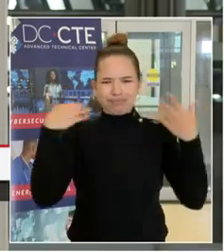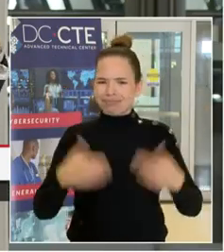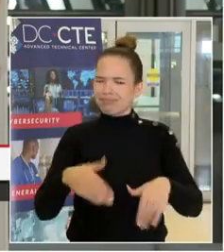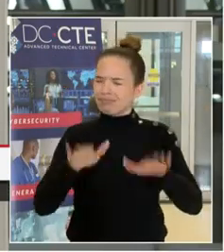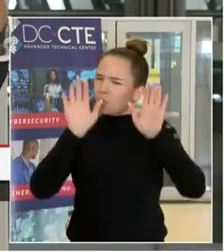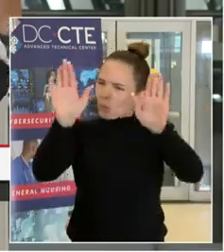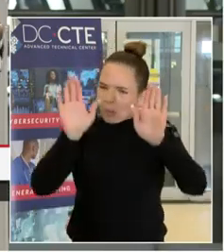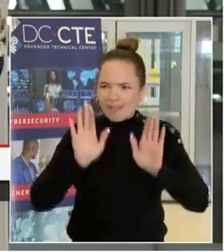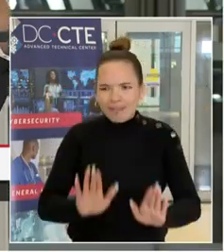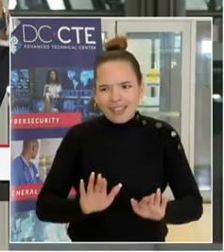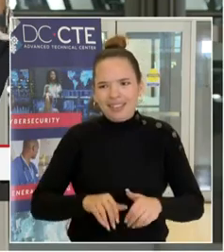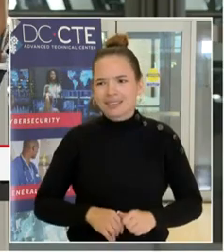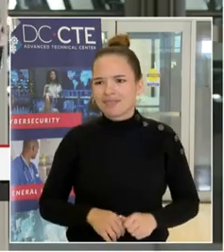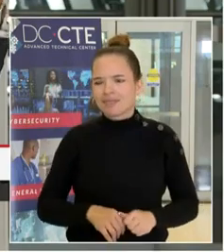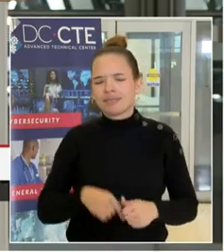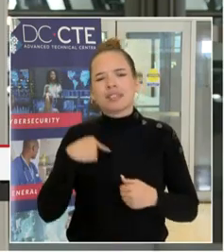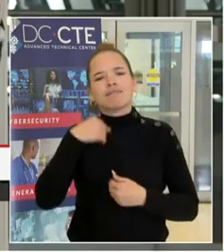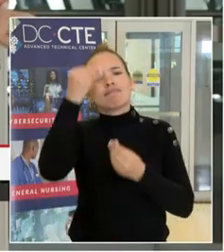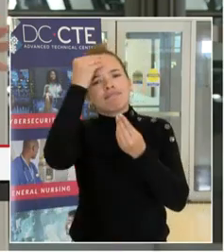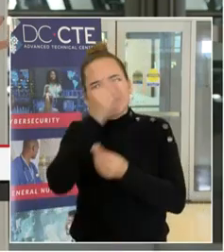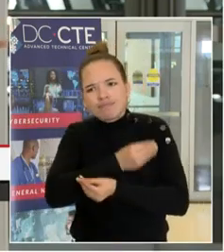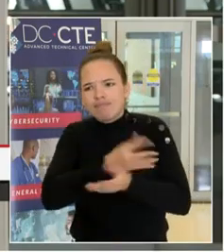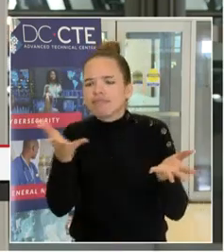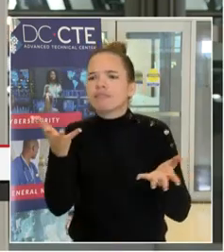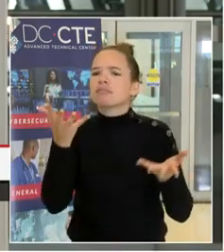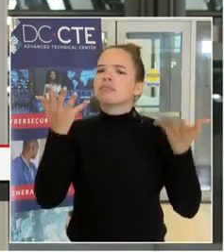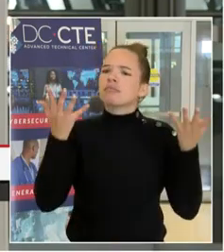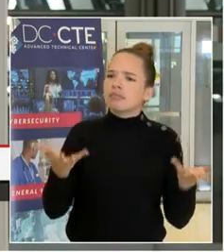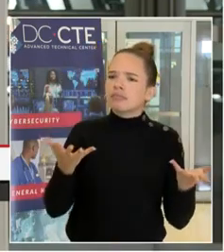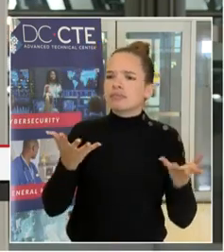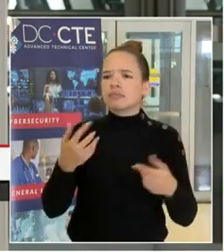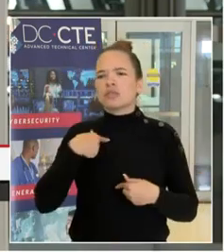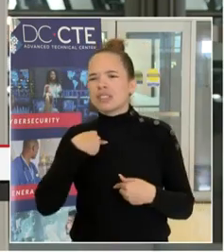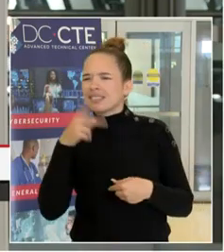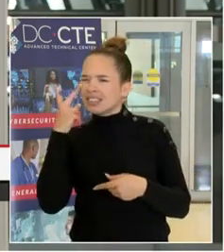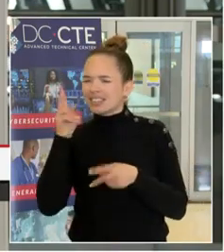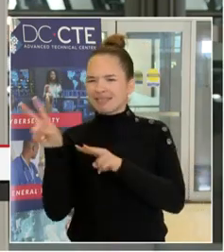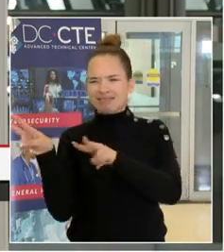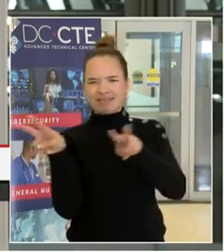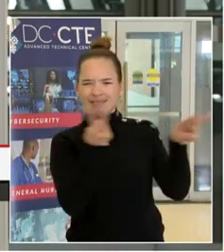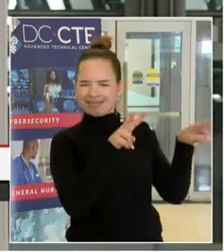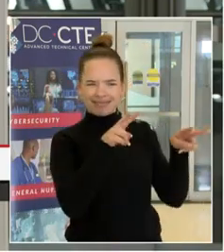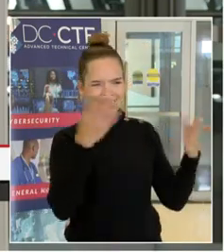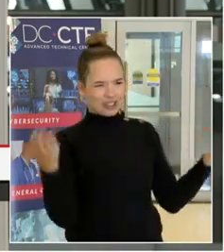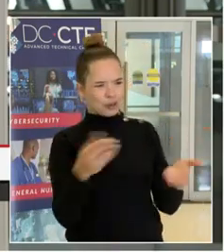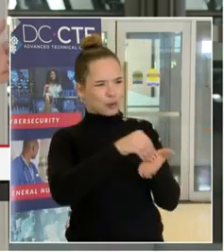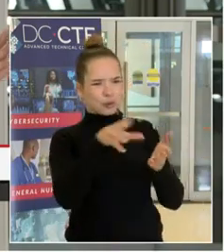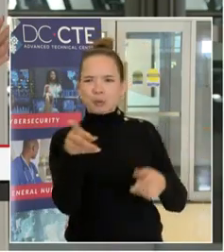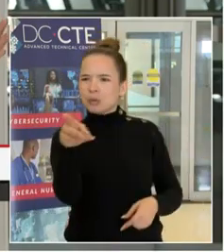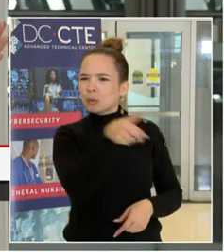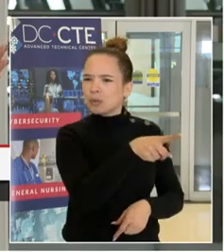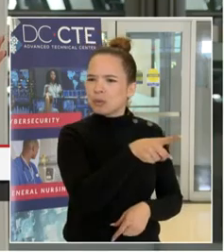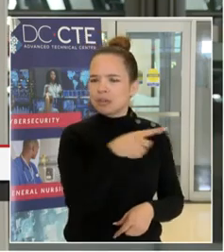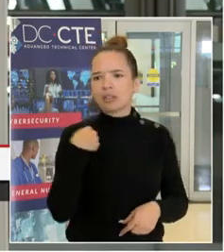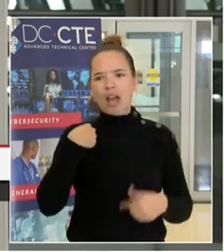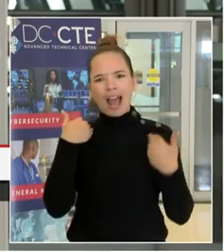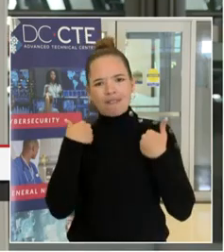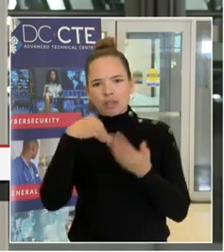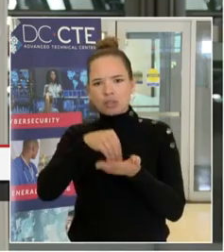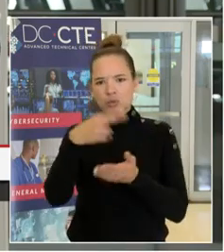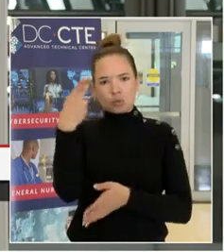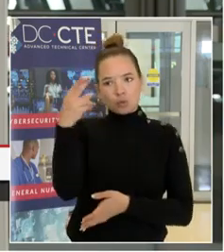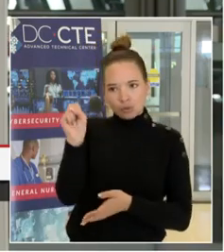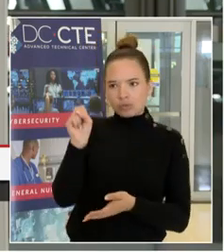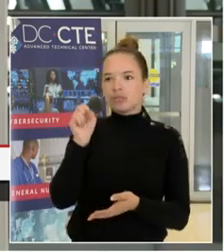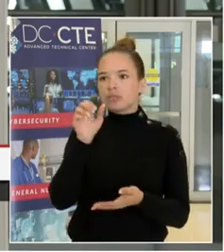everyone in the space of looking into the eyes of our students. These are our high school students from high schools all across the district